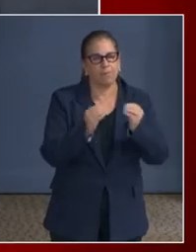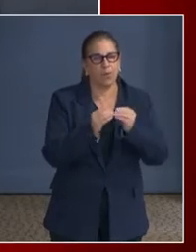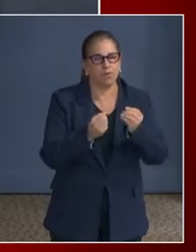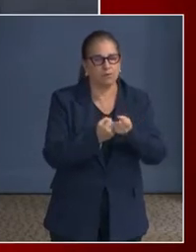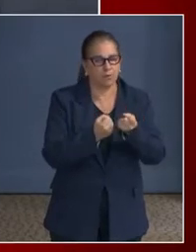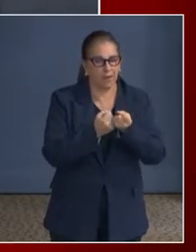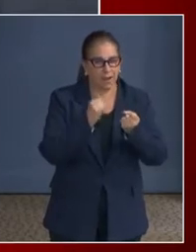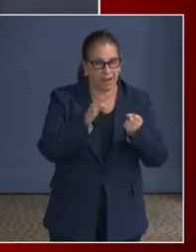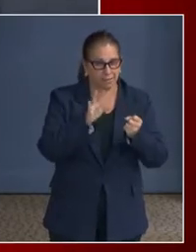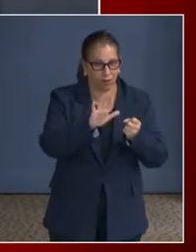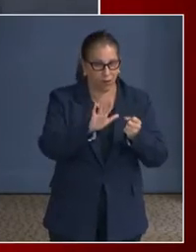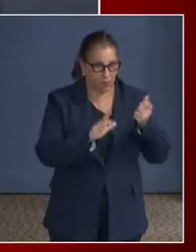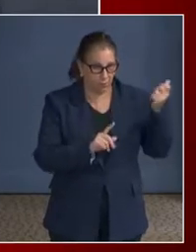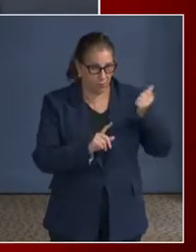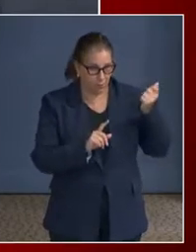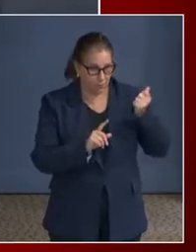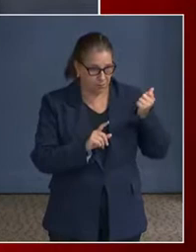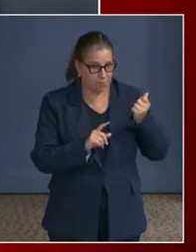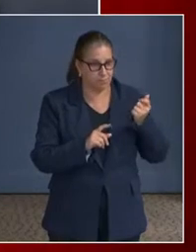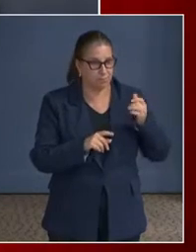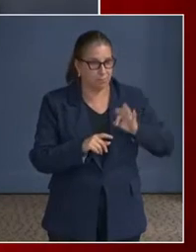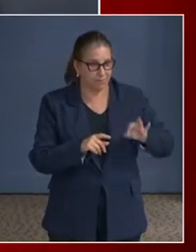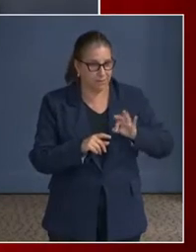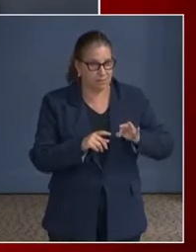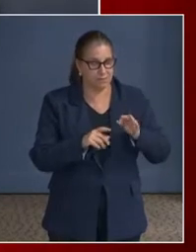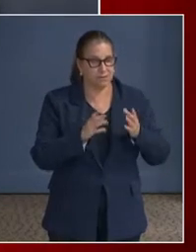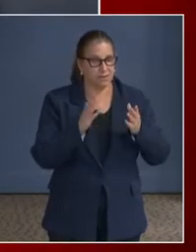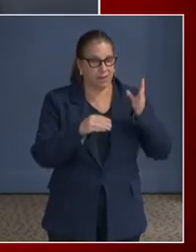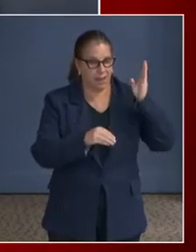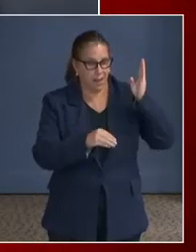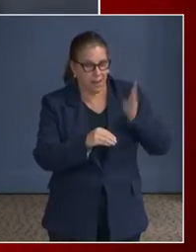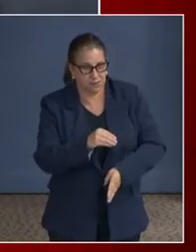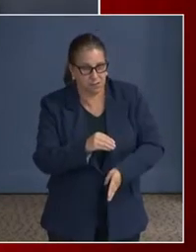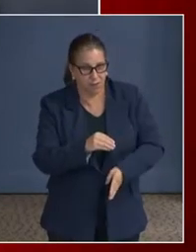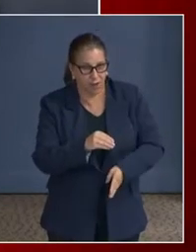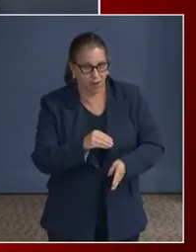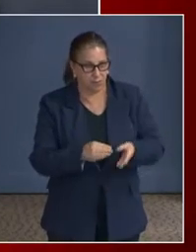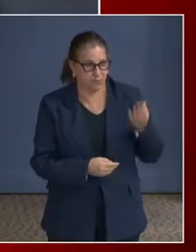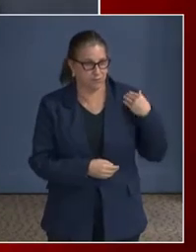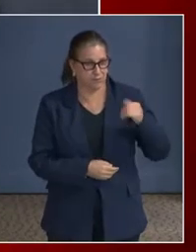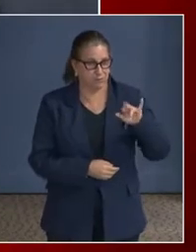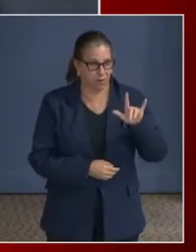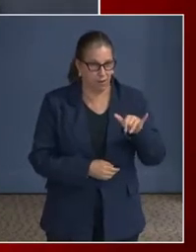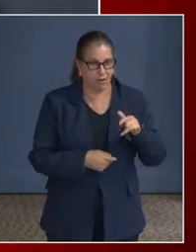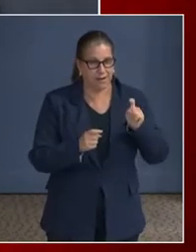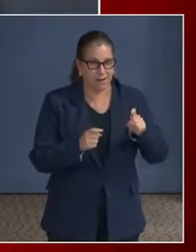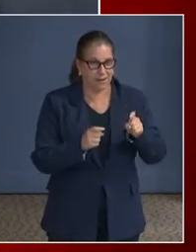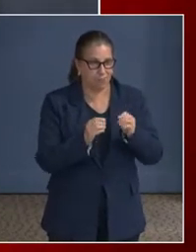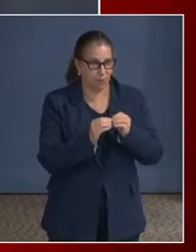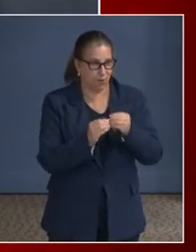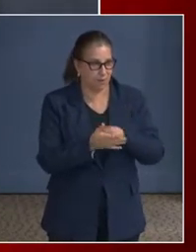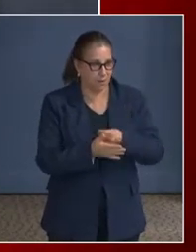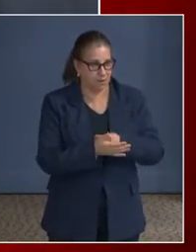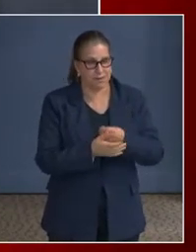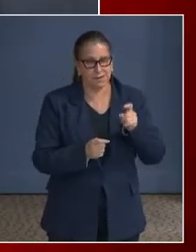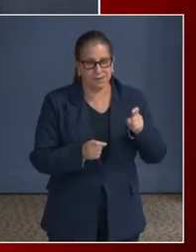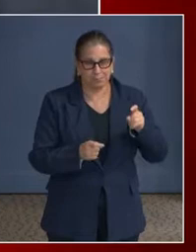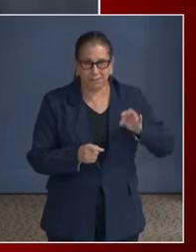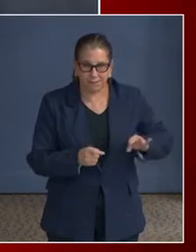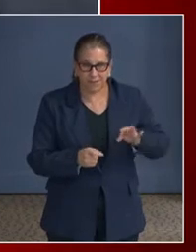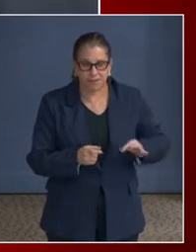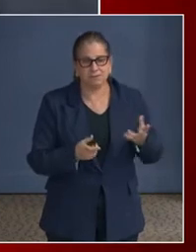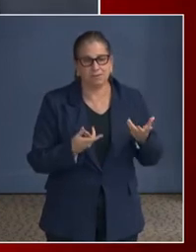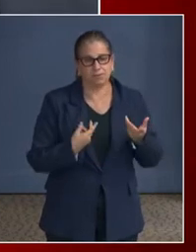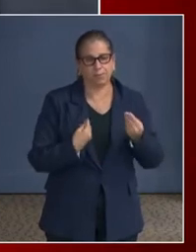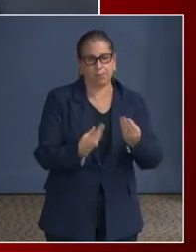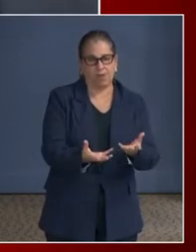July. So now the president has come up with another executive program